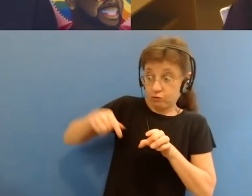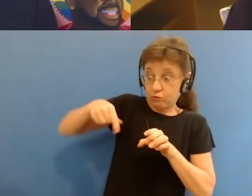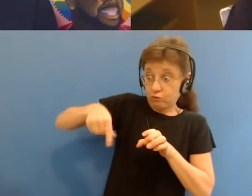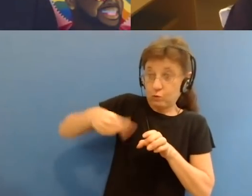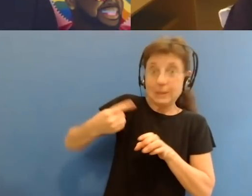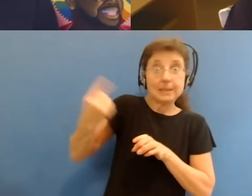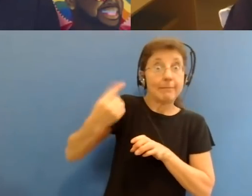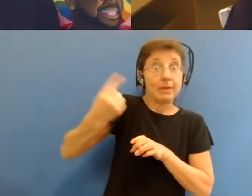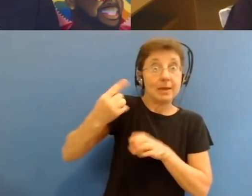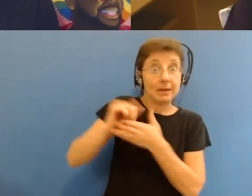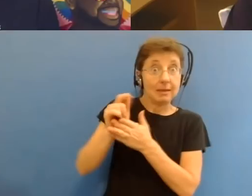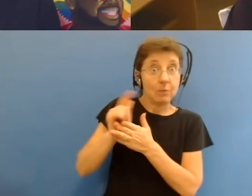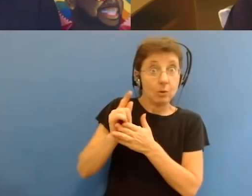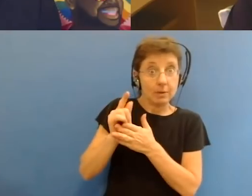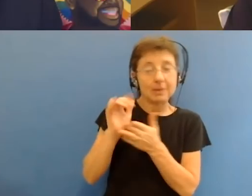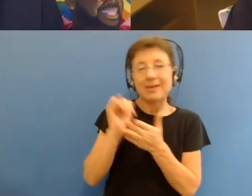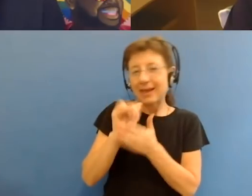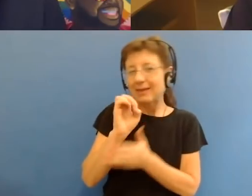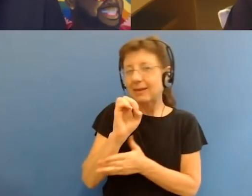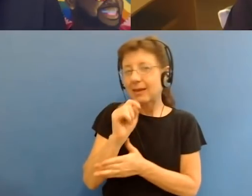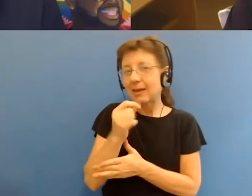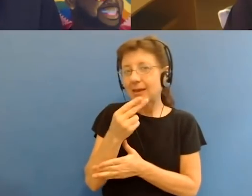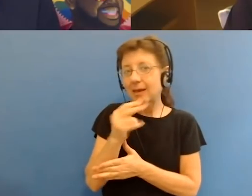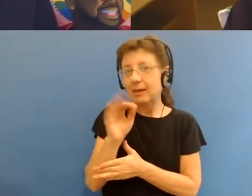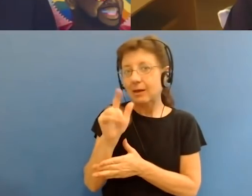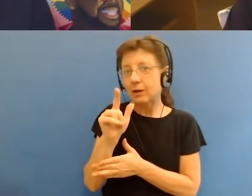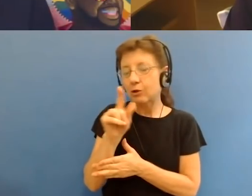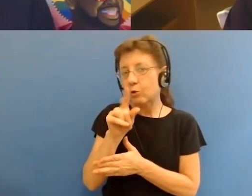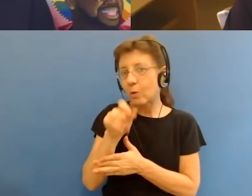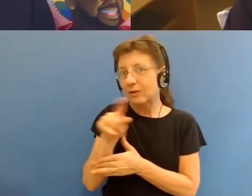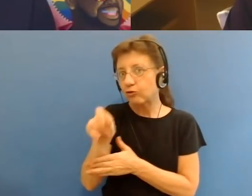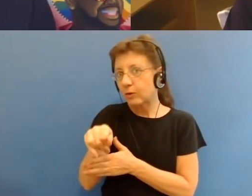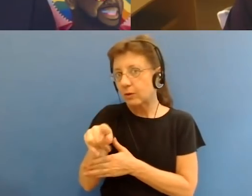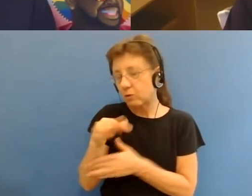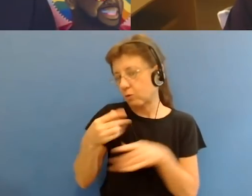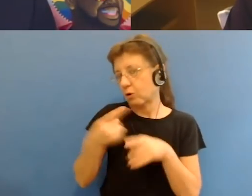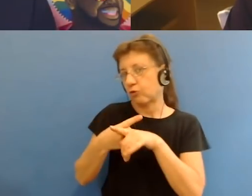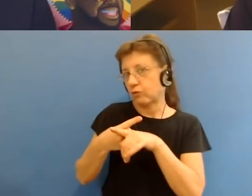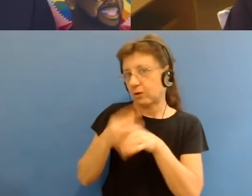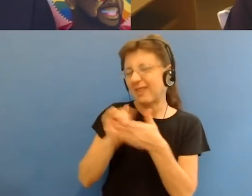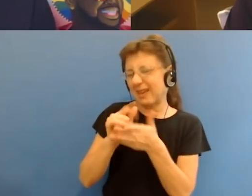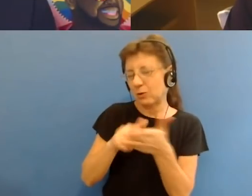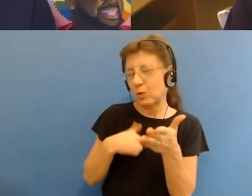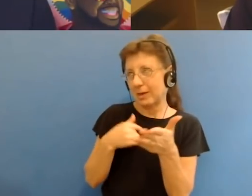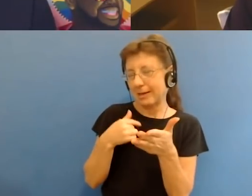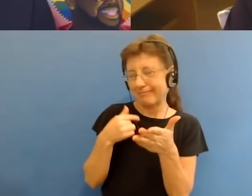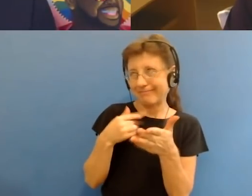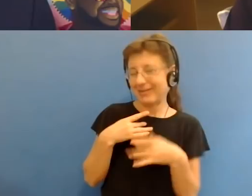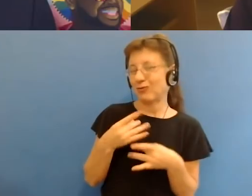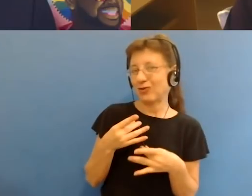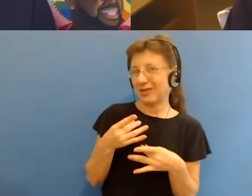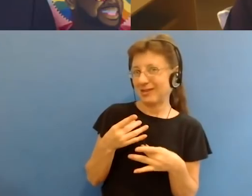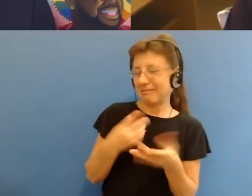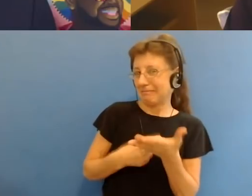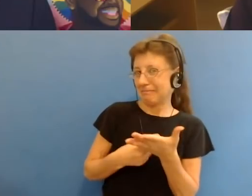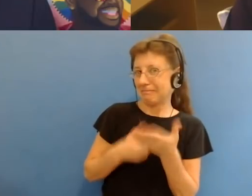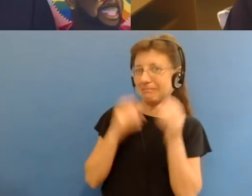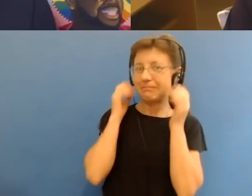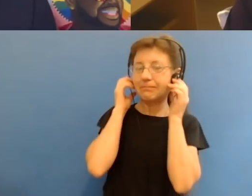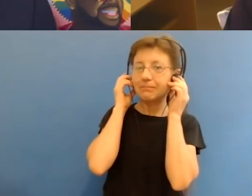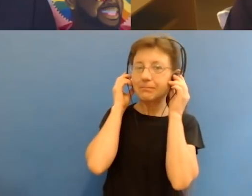And those are the ethical questions, the ethical contradictions that I'm really interested in, you know. But yes, like, I think that, like,